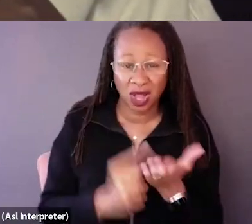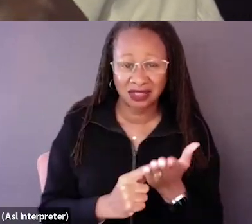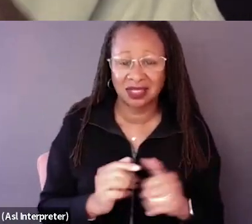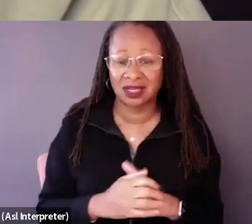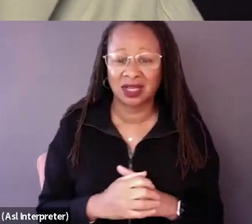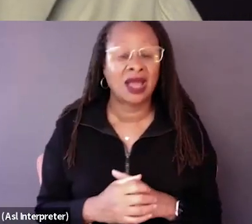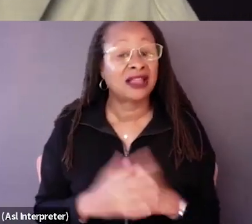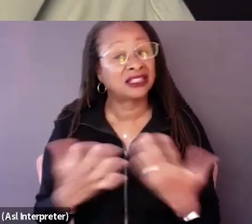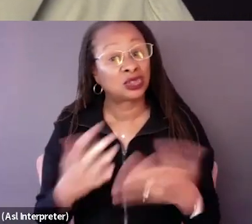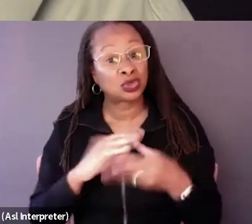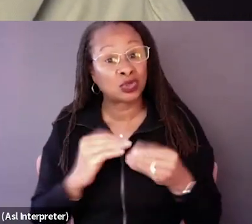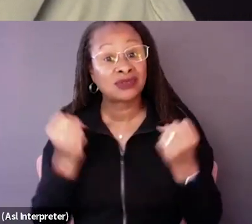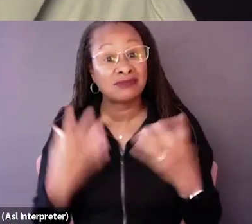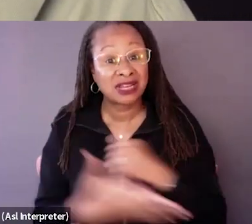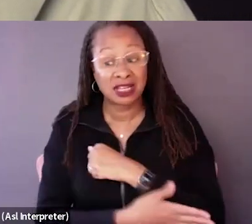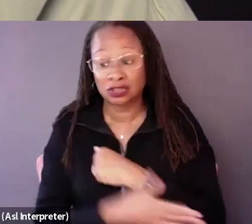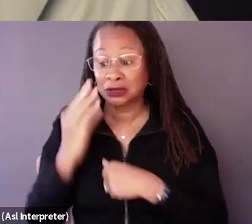largely so many countries in the world today.